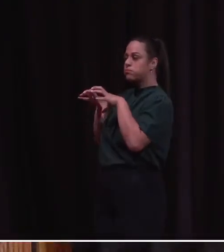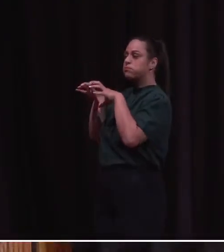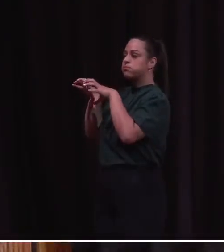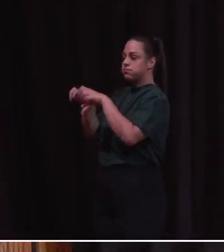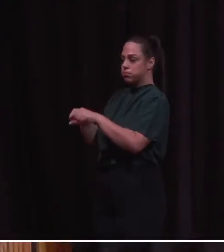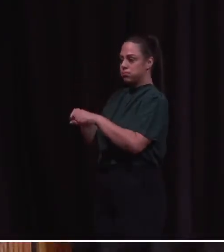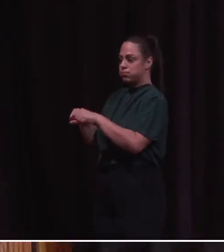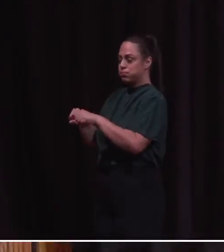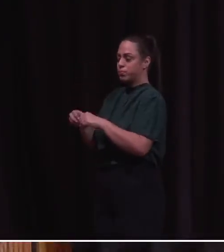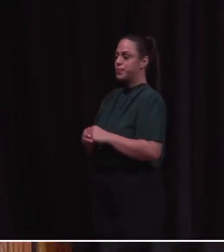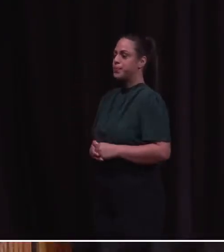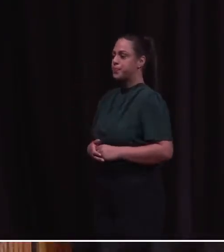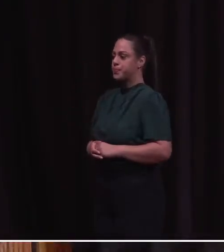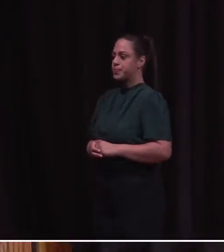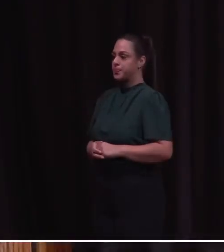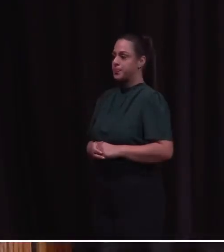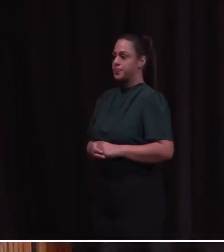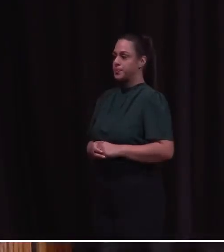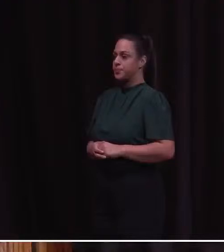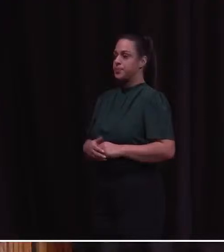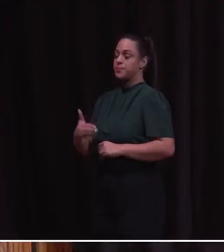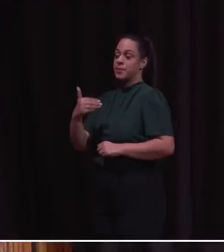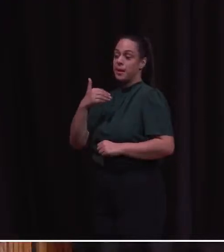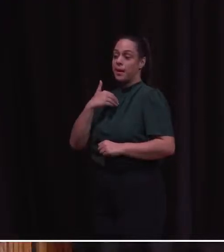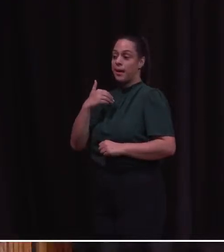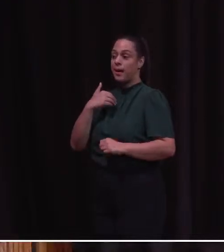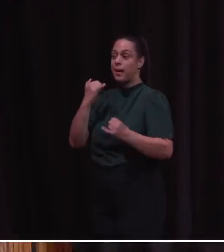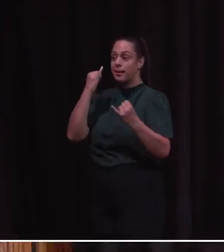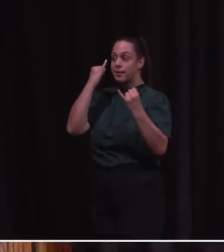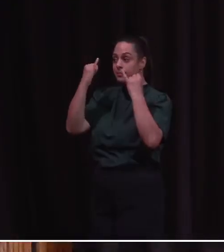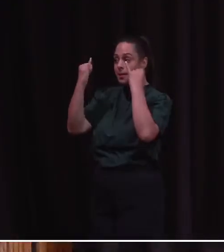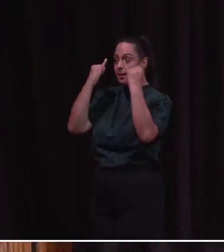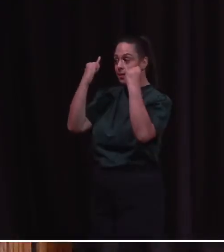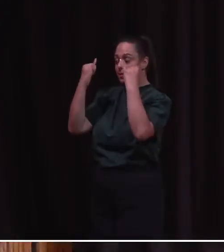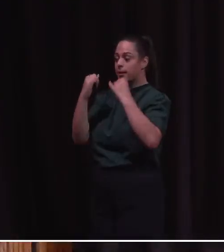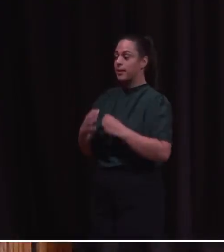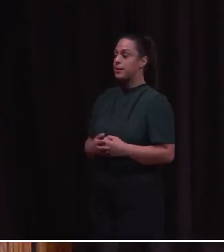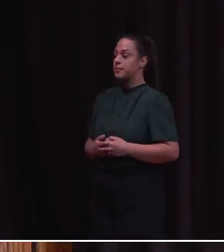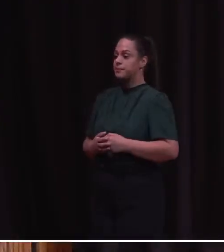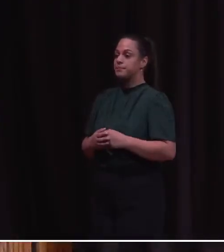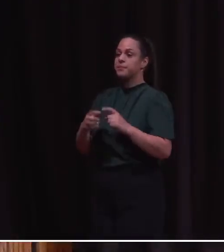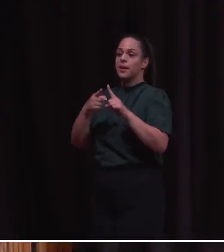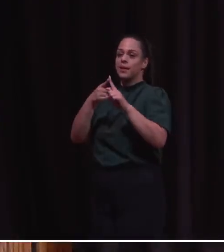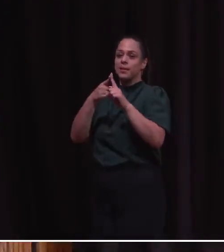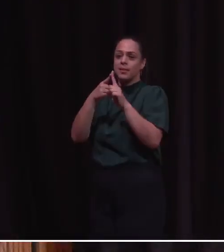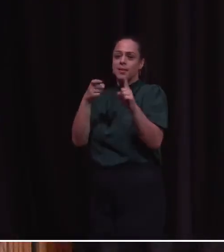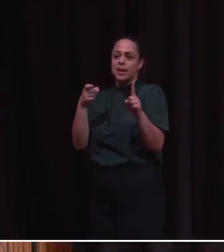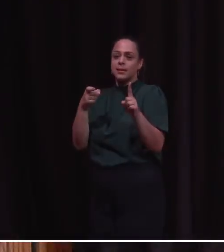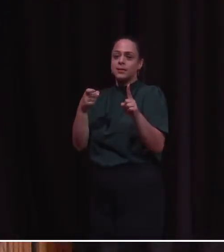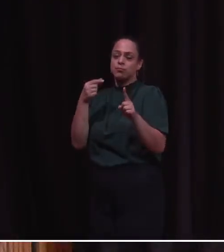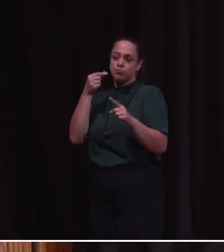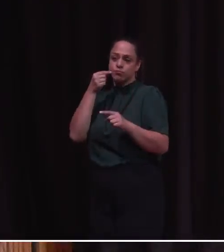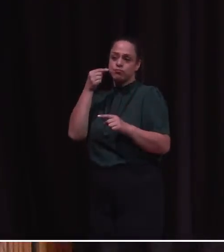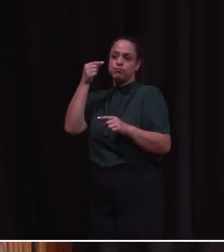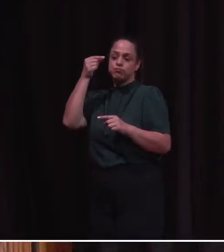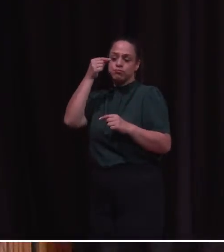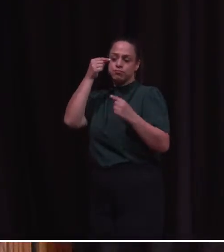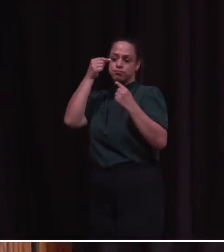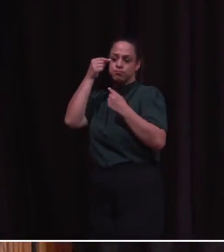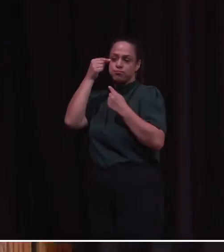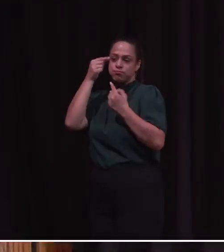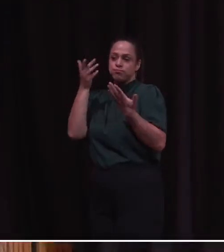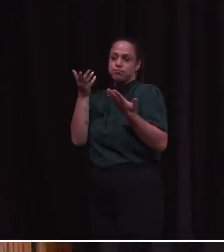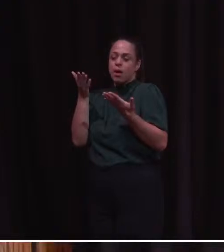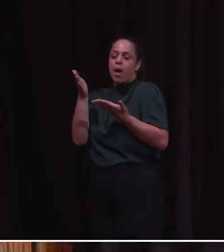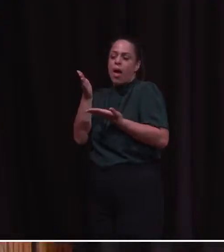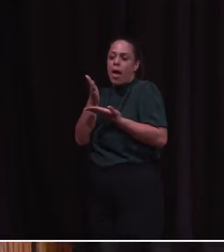natural, universal, and inherent in the way in which human communities organize